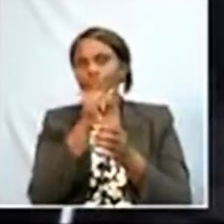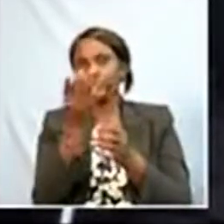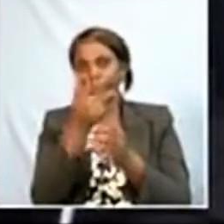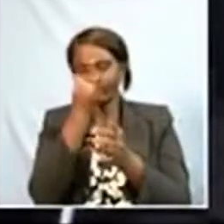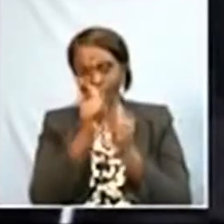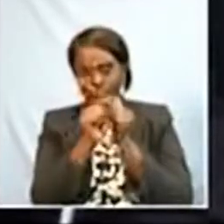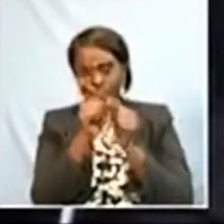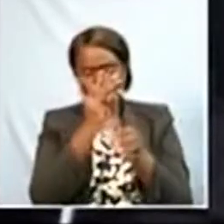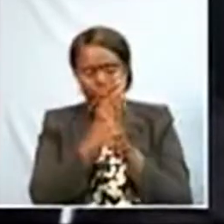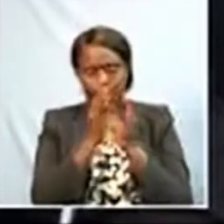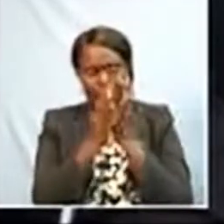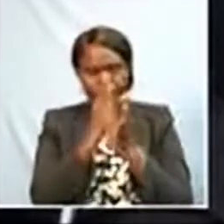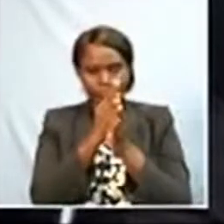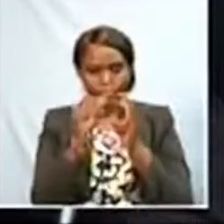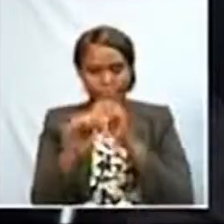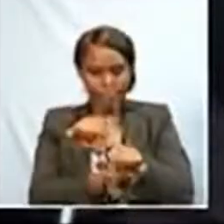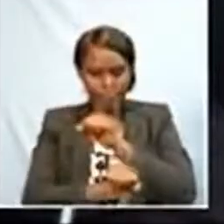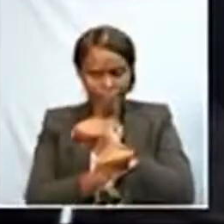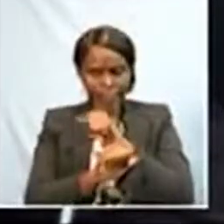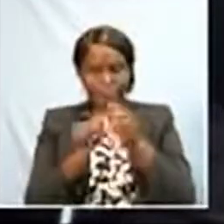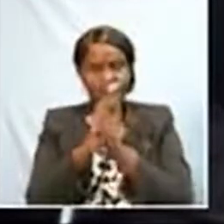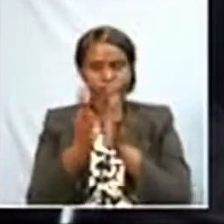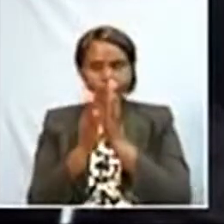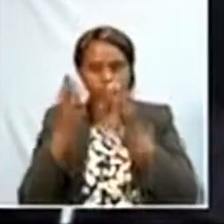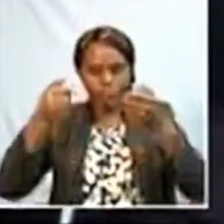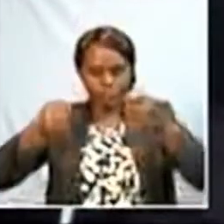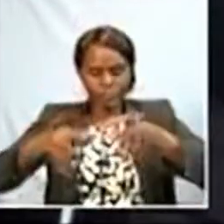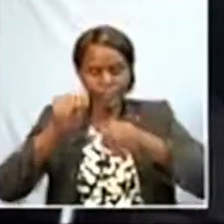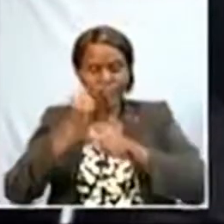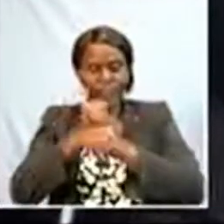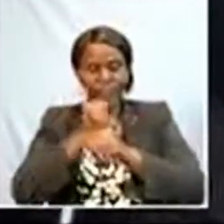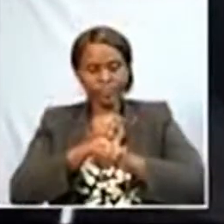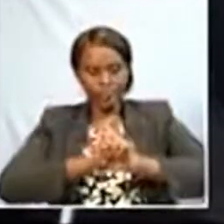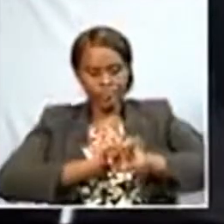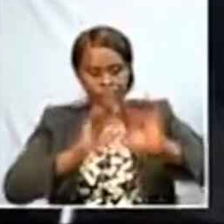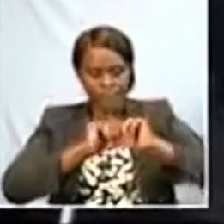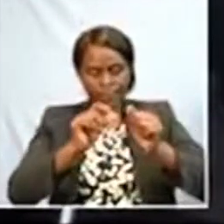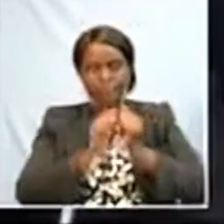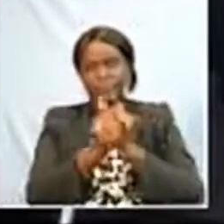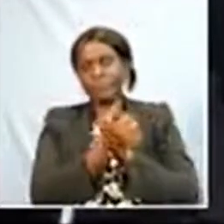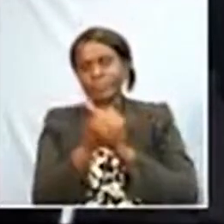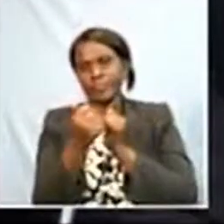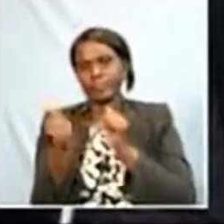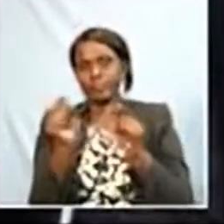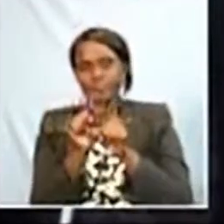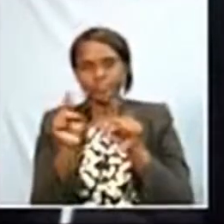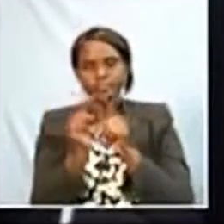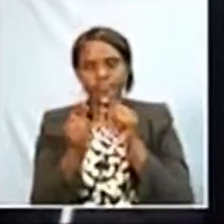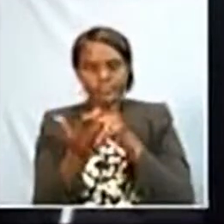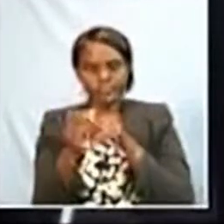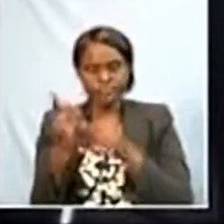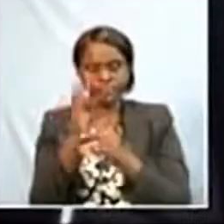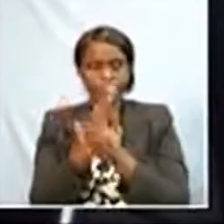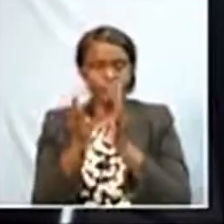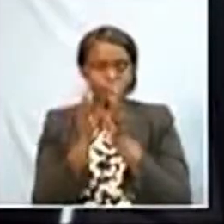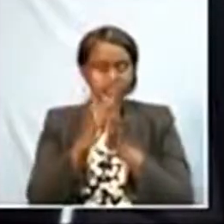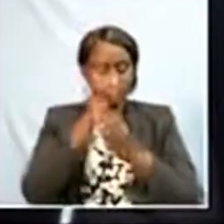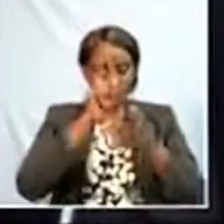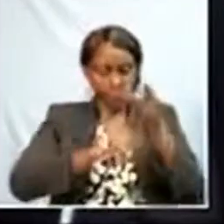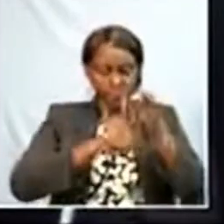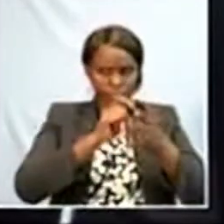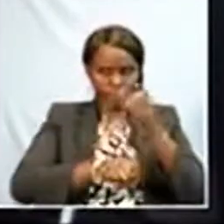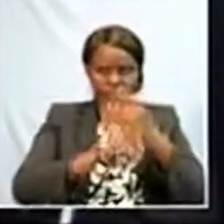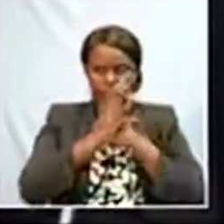scope of works included substructure, block work, roofing, carpentry and joinery, and so on. and the contract price was